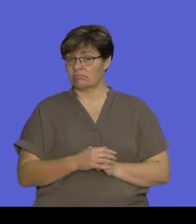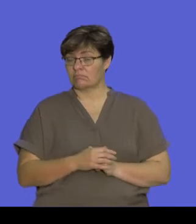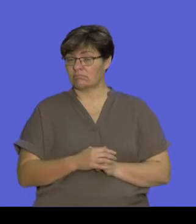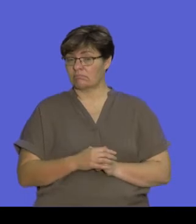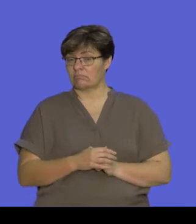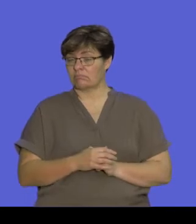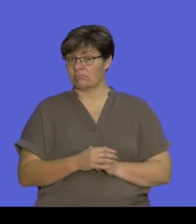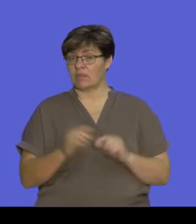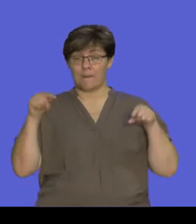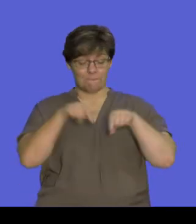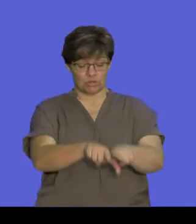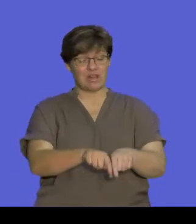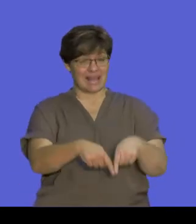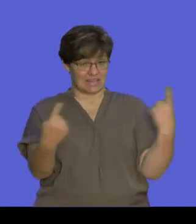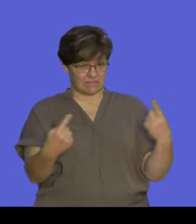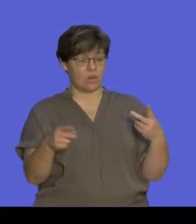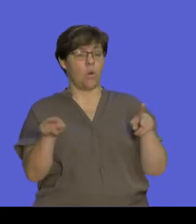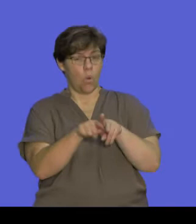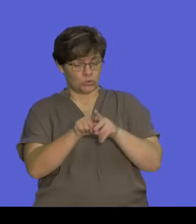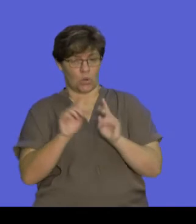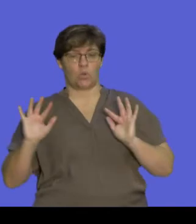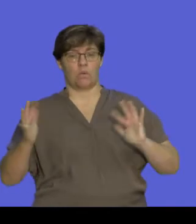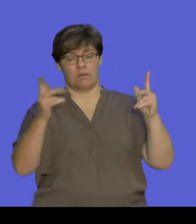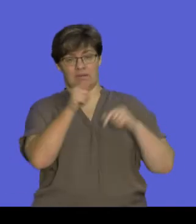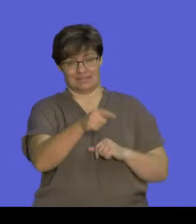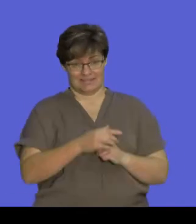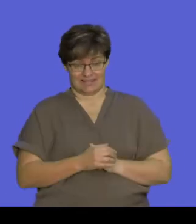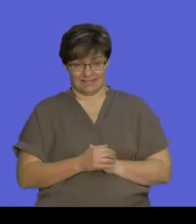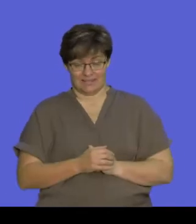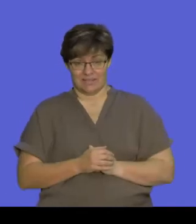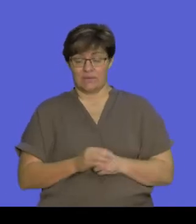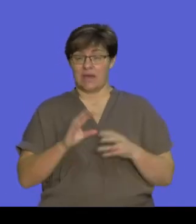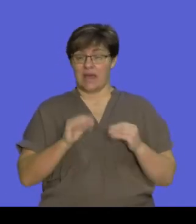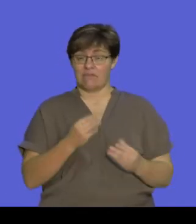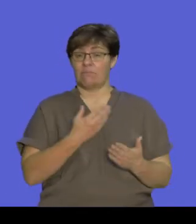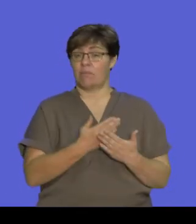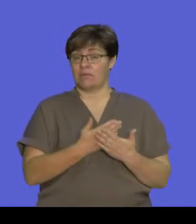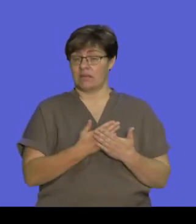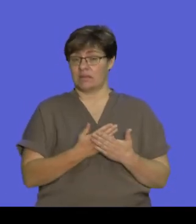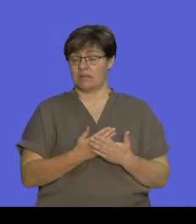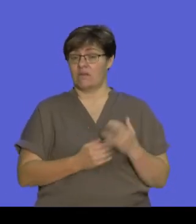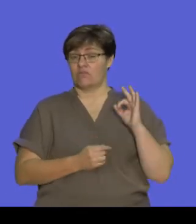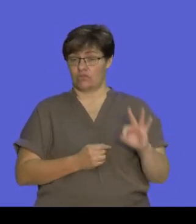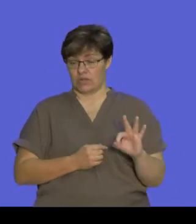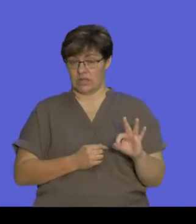mutually exclusive, but they're also complementary, because if we have the probability of the 3, we'll recognize